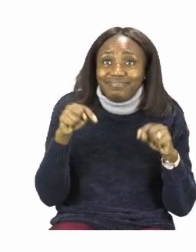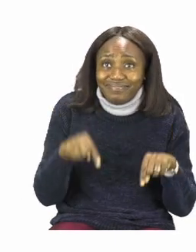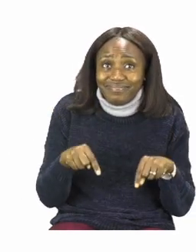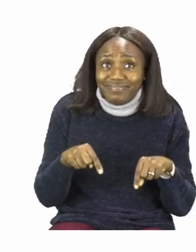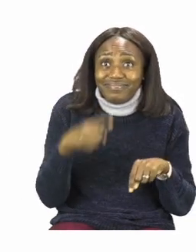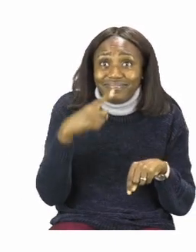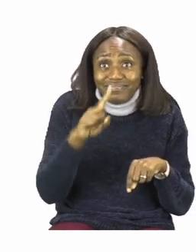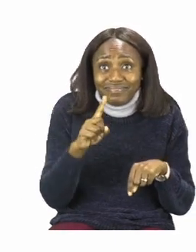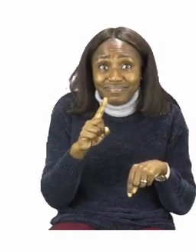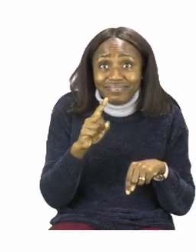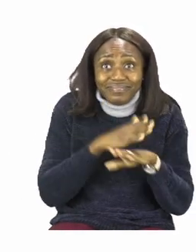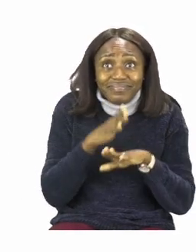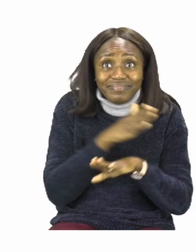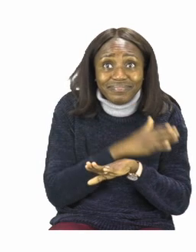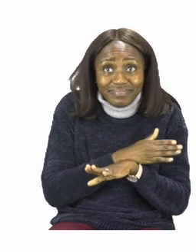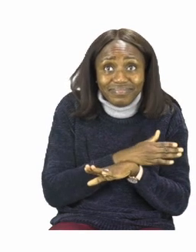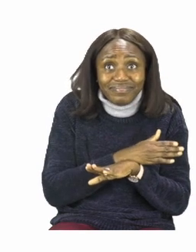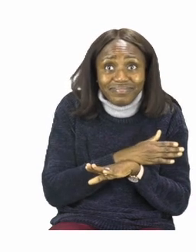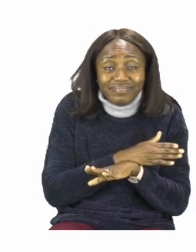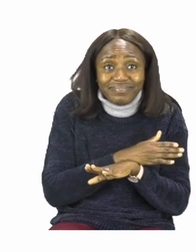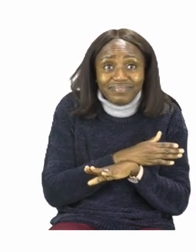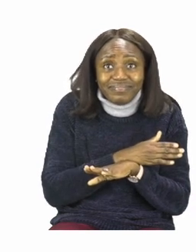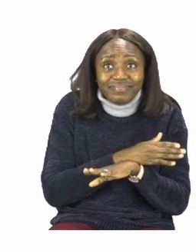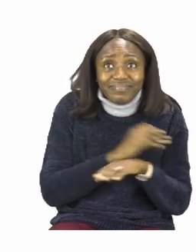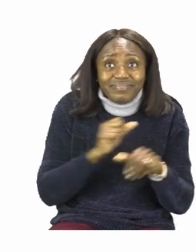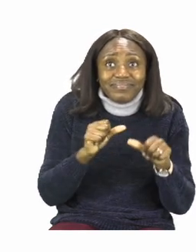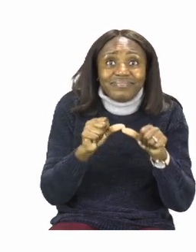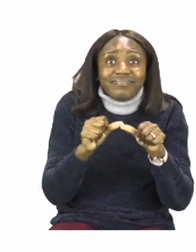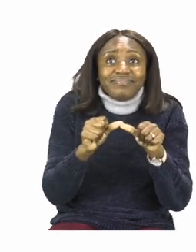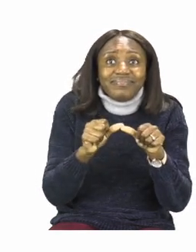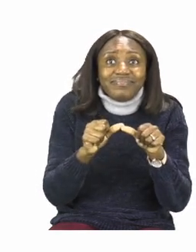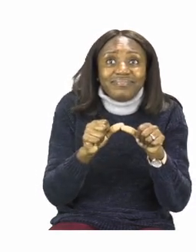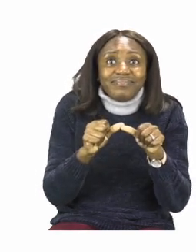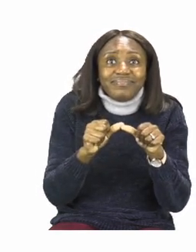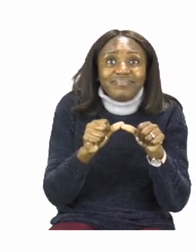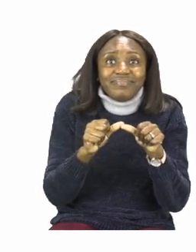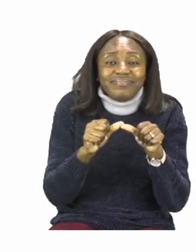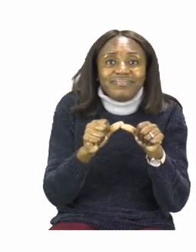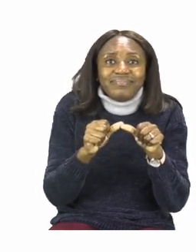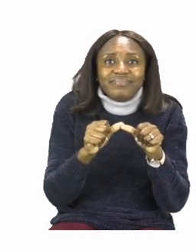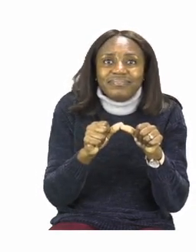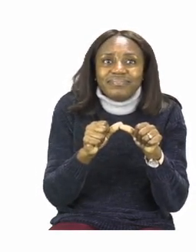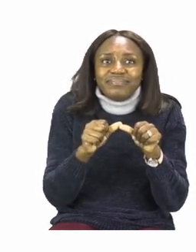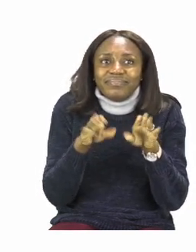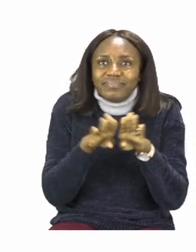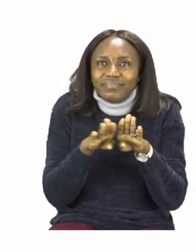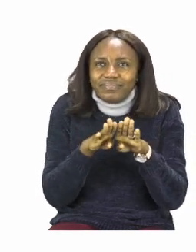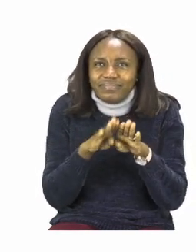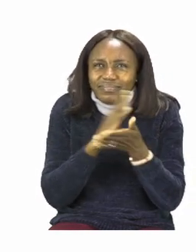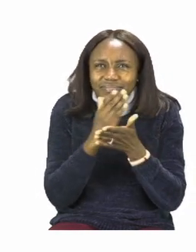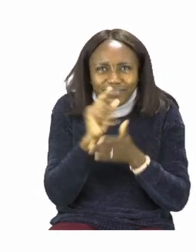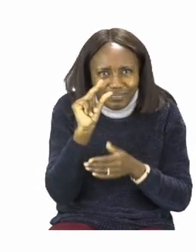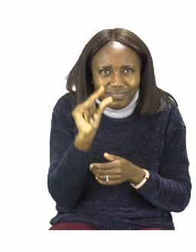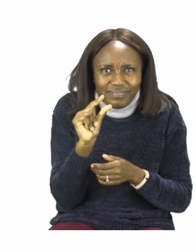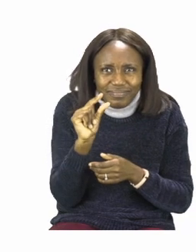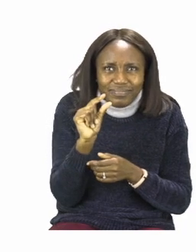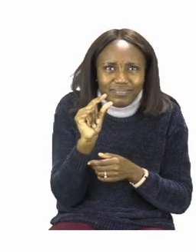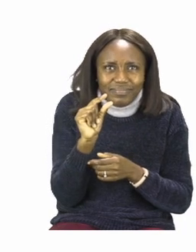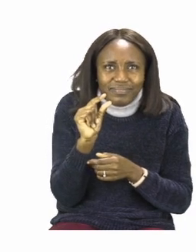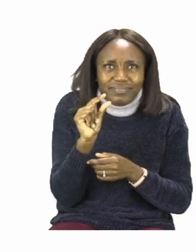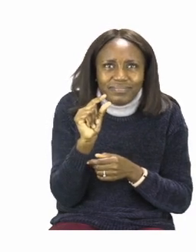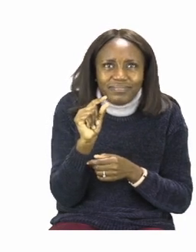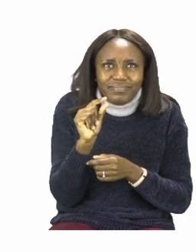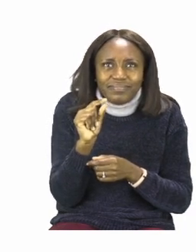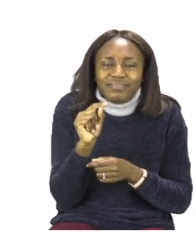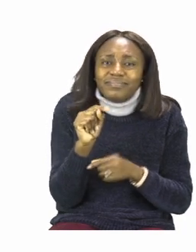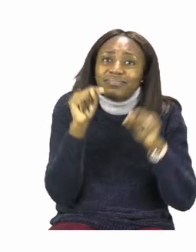But before we actually go to our advert break, there's a little part in the book. It's saying, now